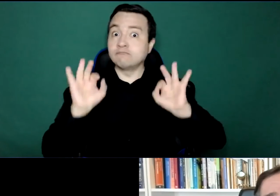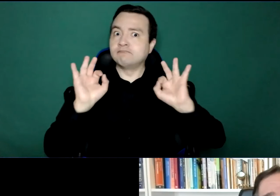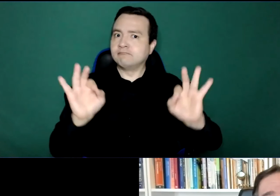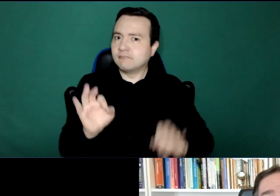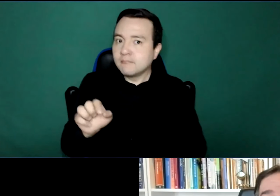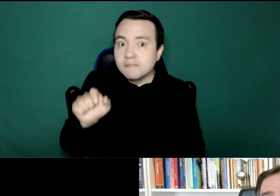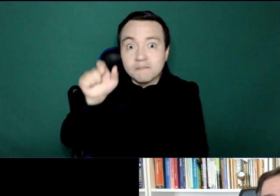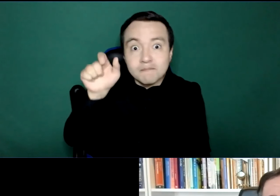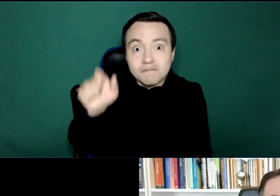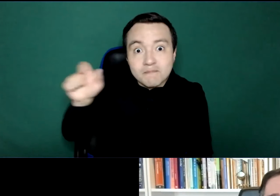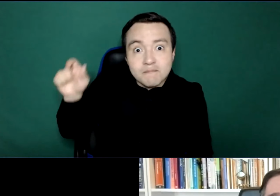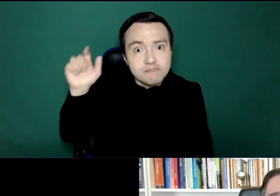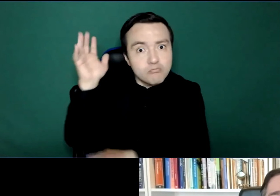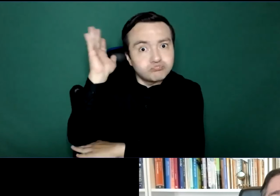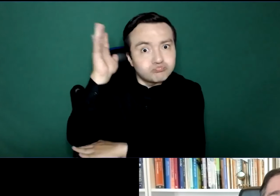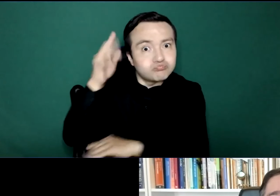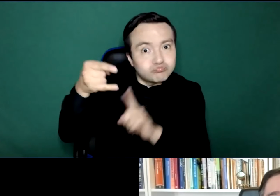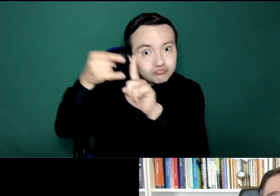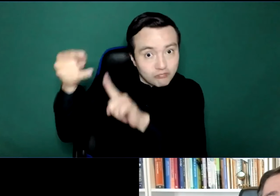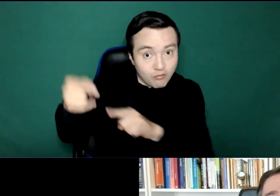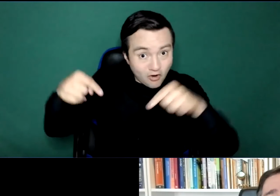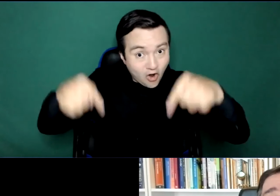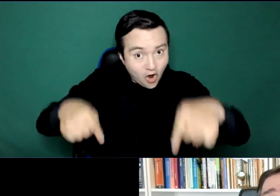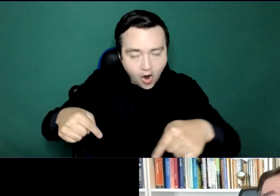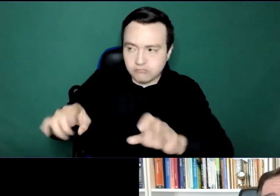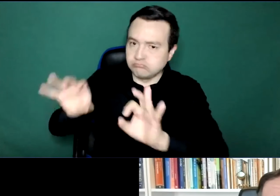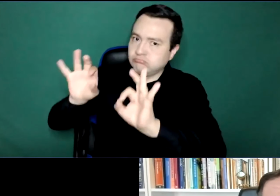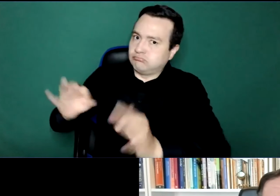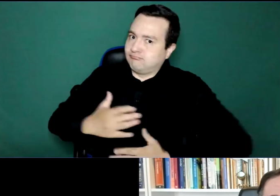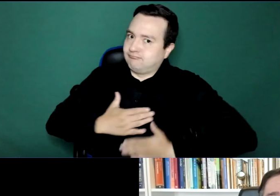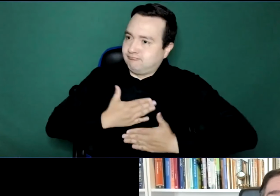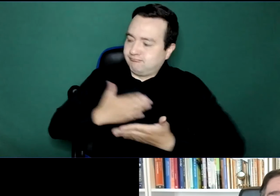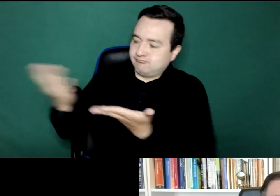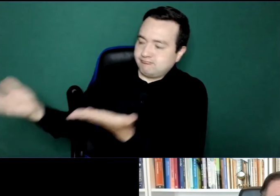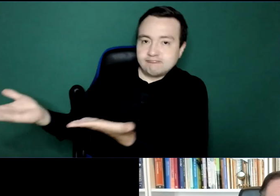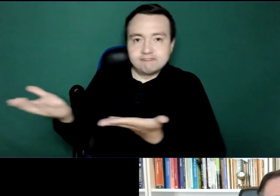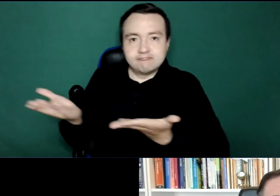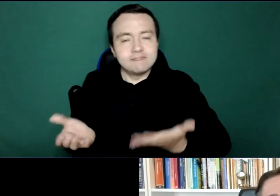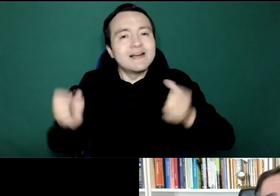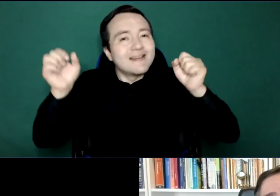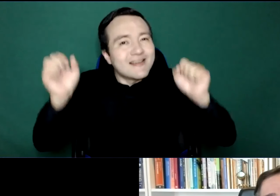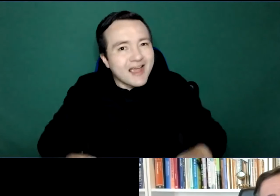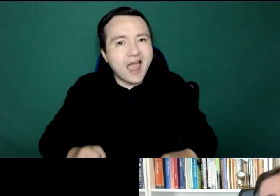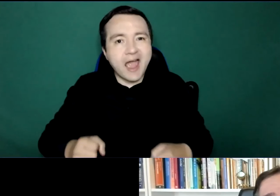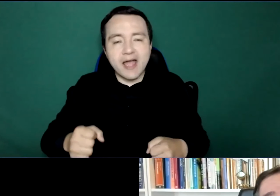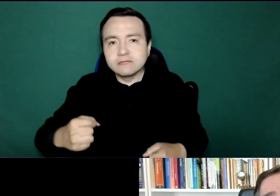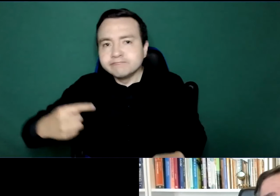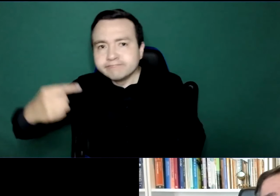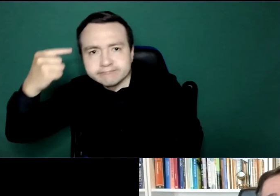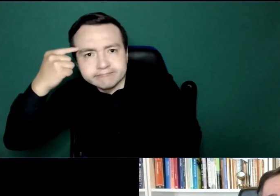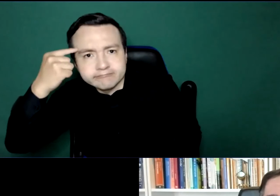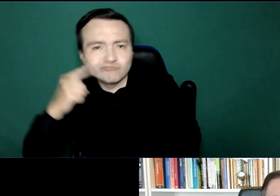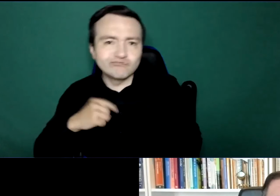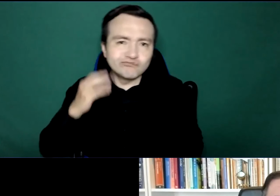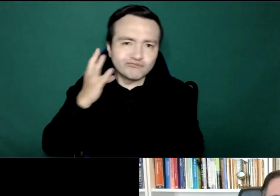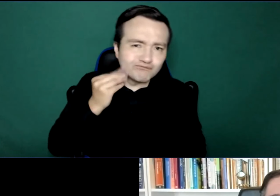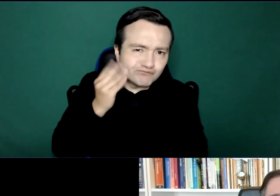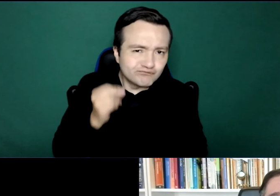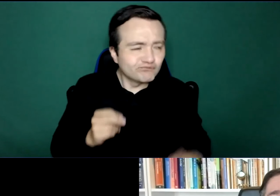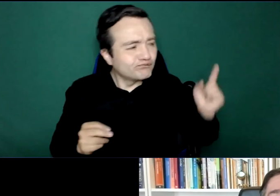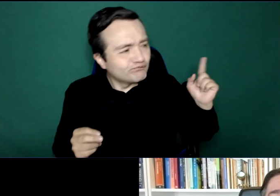of outstanding panelists and participants to exchange visions and experience